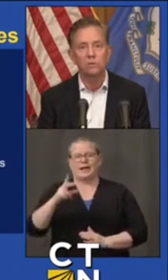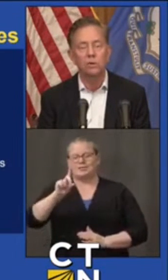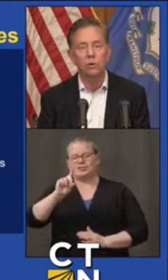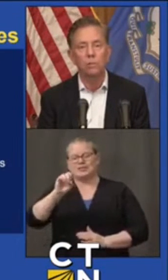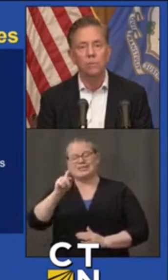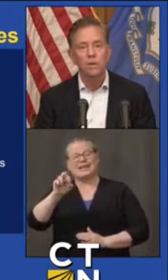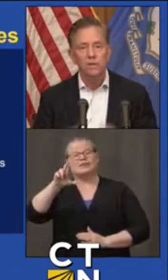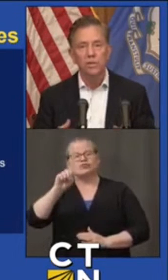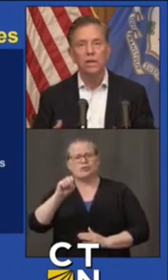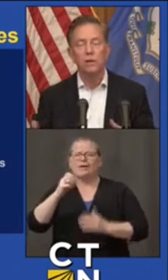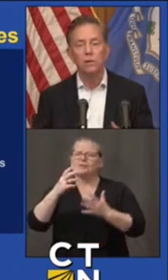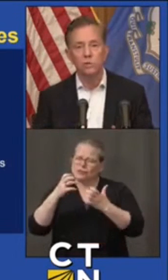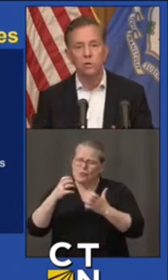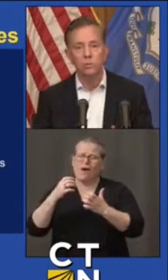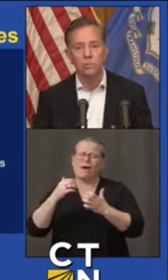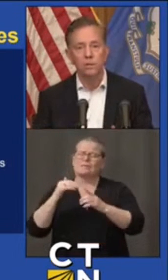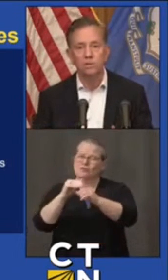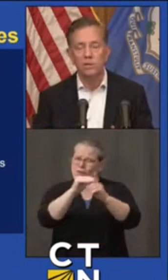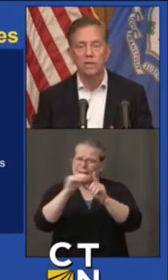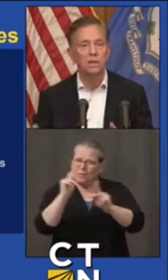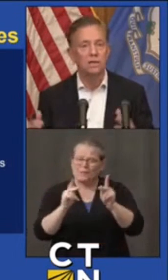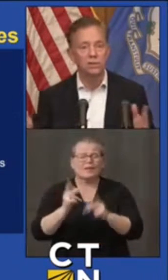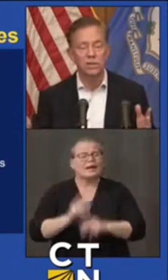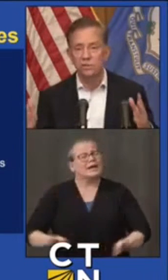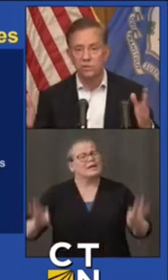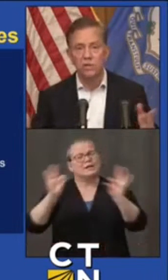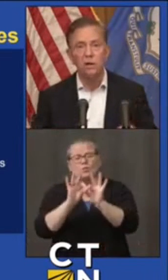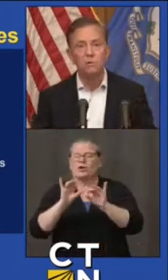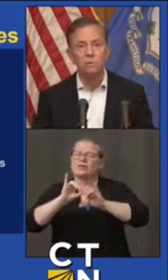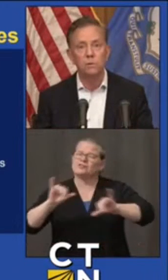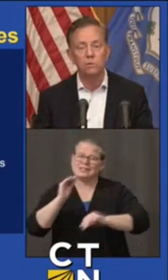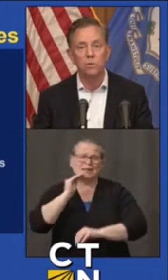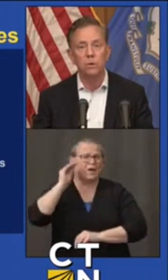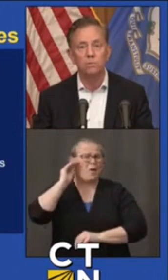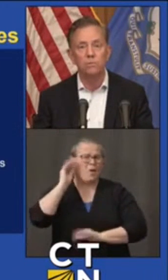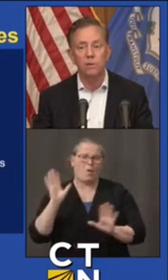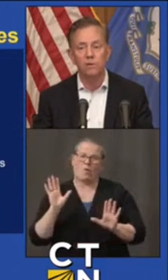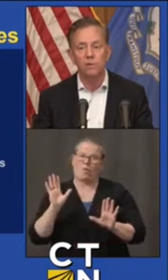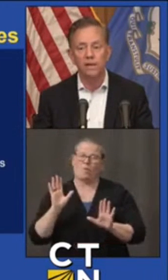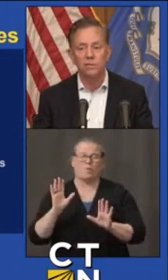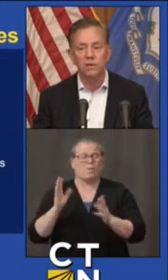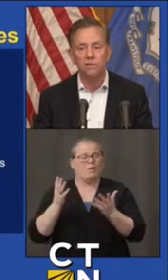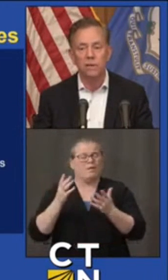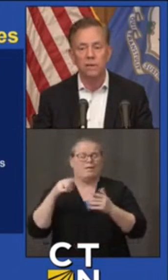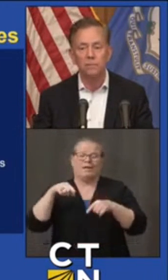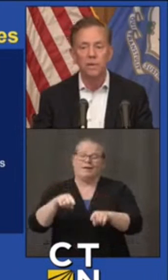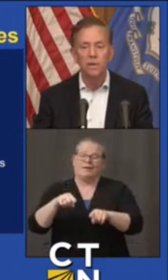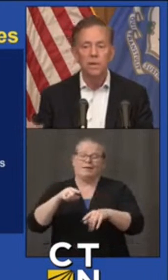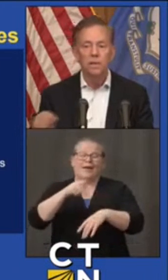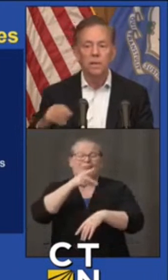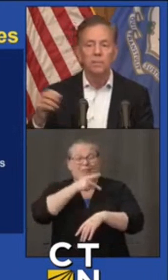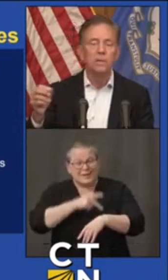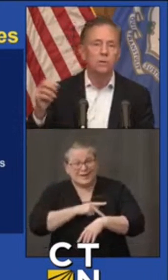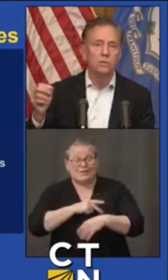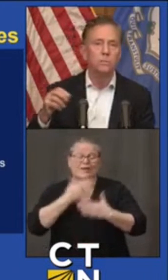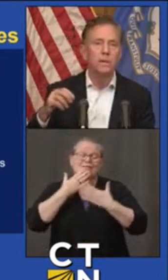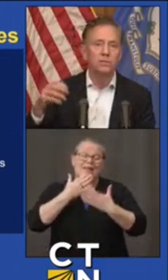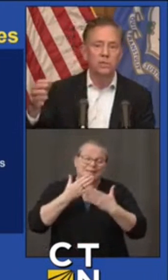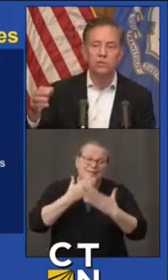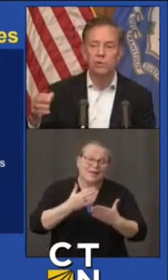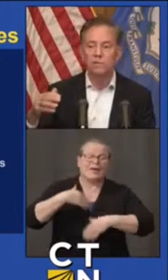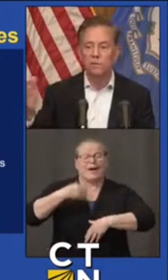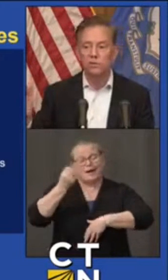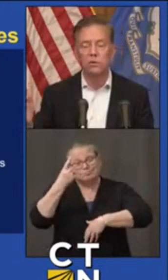close to home. Stay close to home this holiday season. Stay close to home for Thanksgiving. Limit your